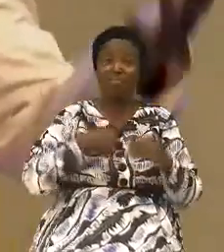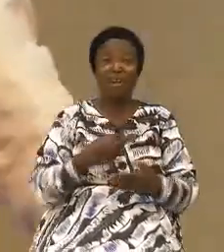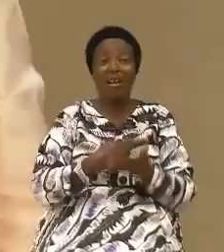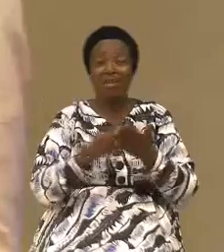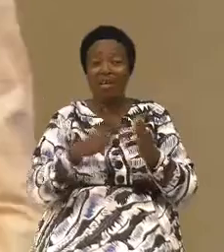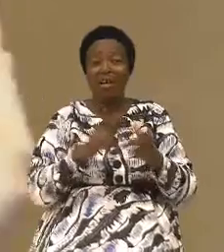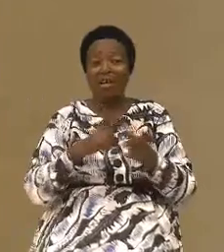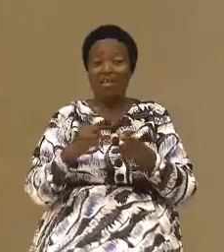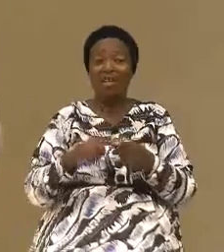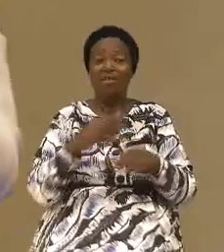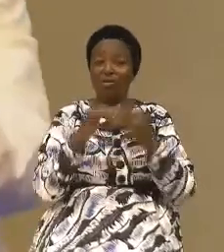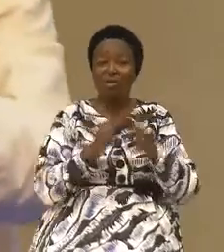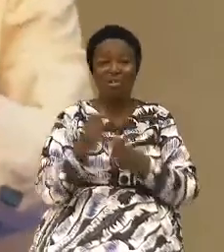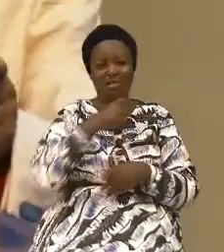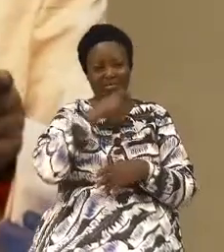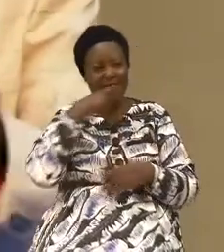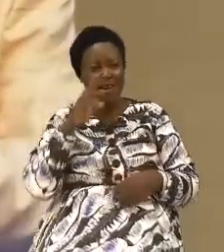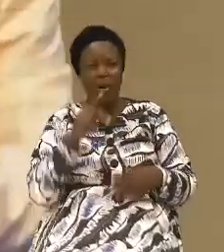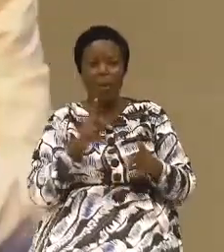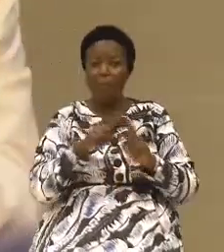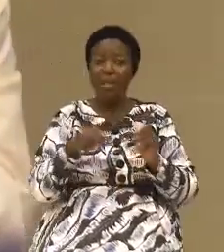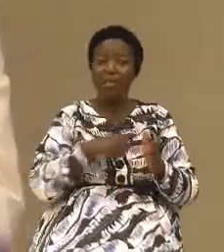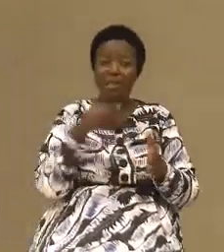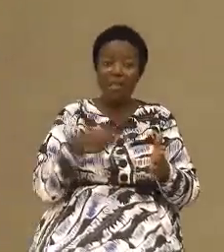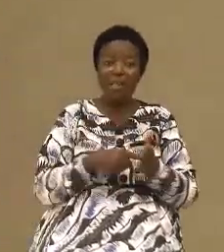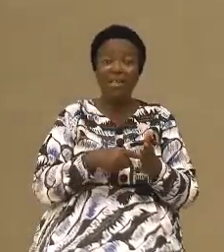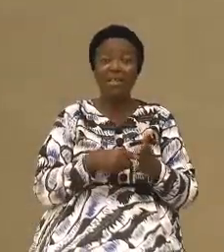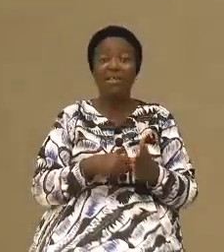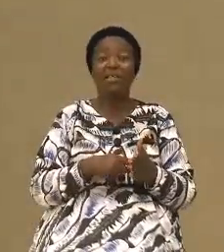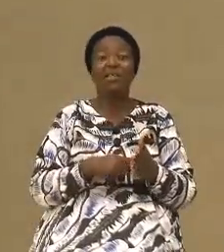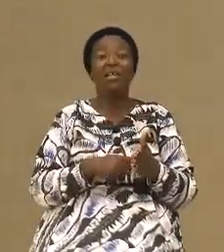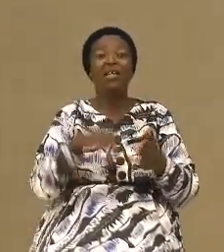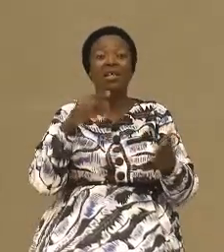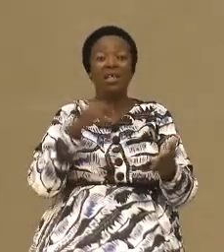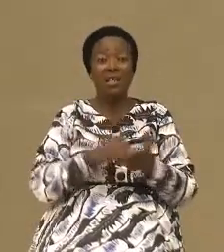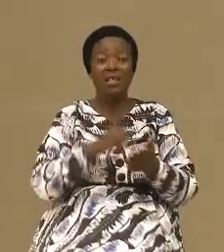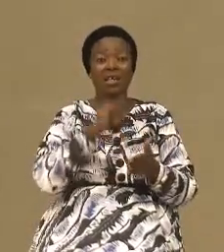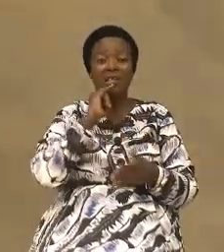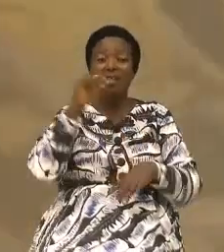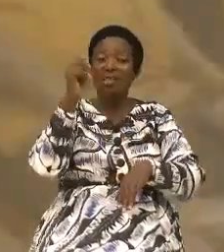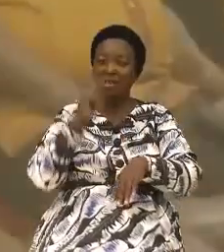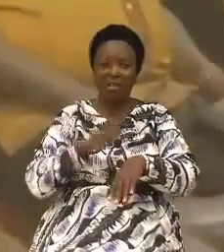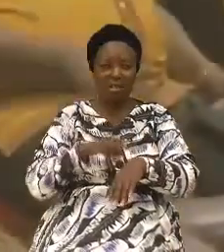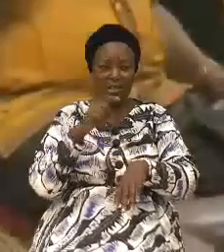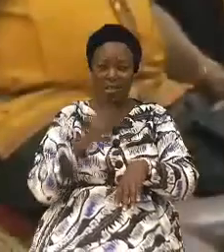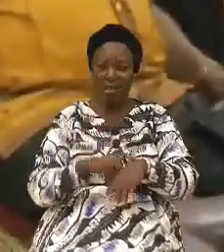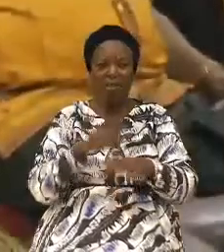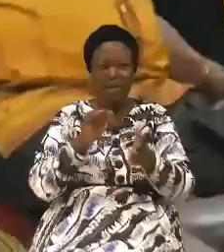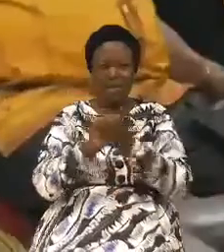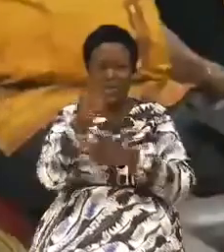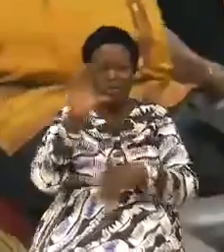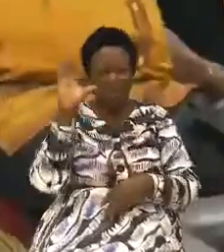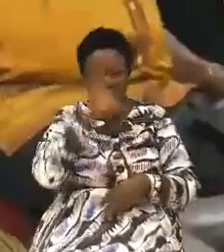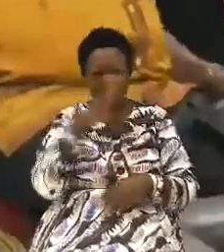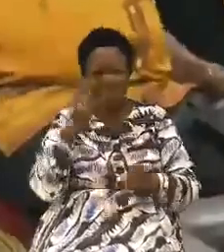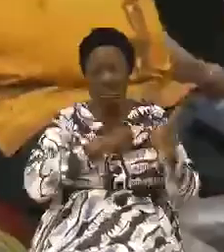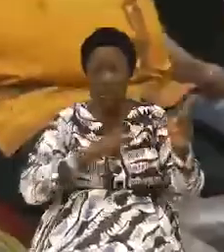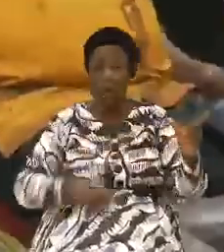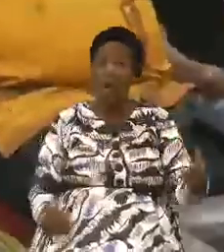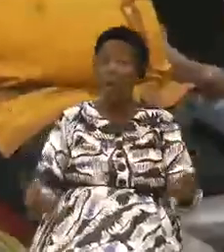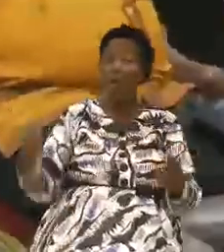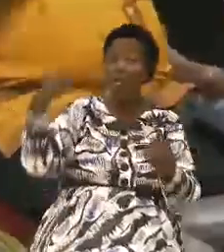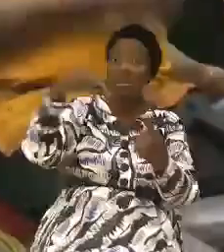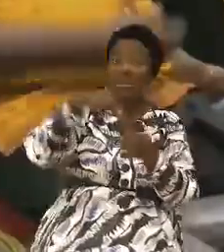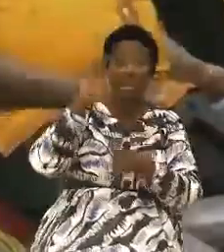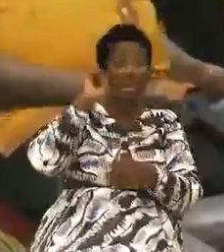water is dried up. But this one says, it is time that you seek the Lord until he